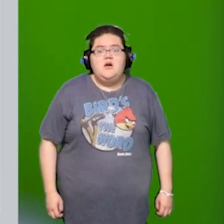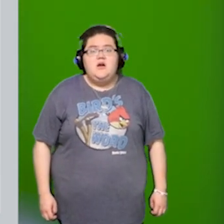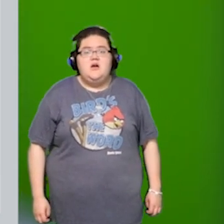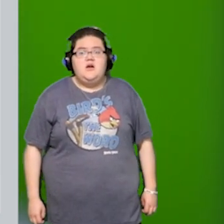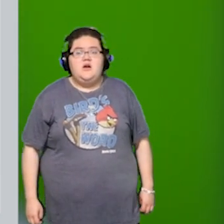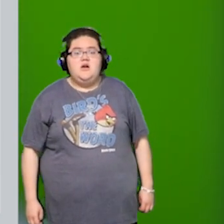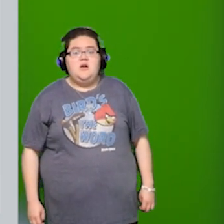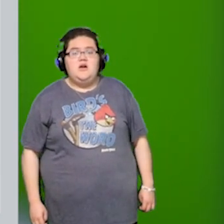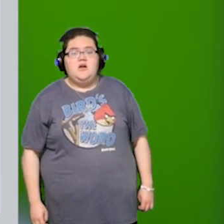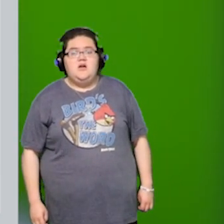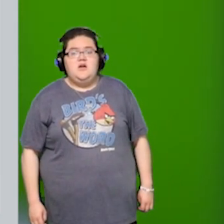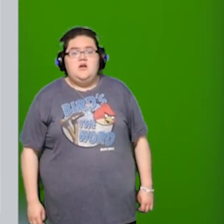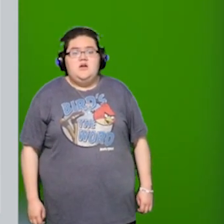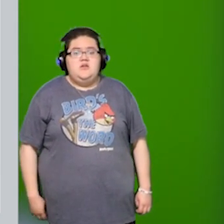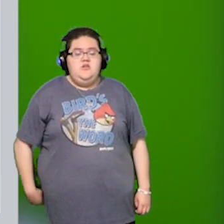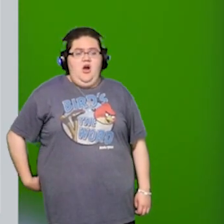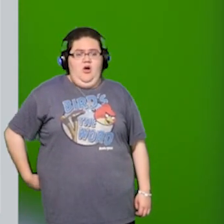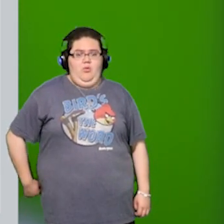Wait, what?